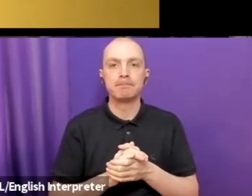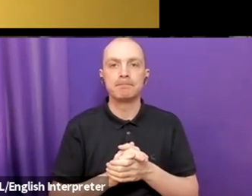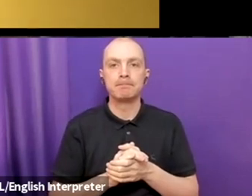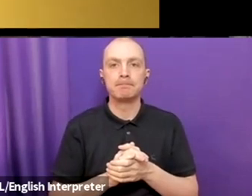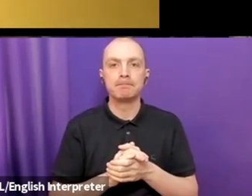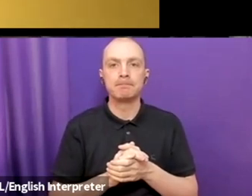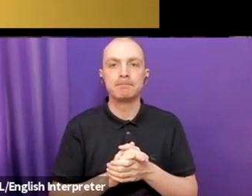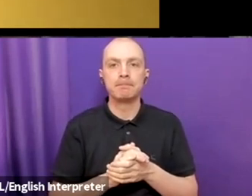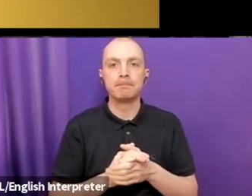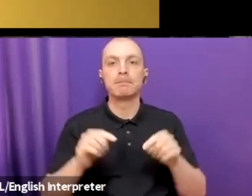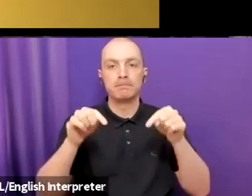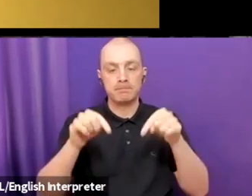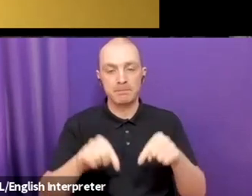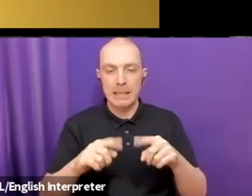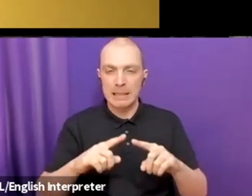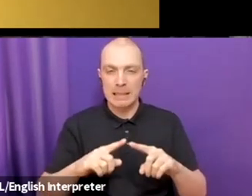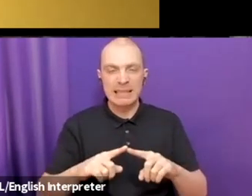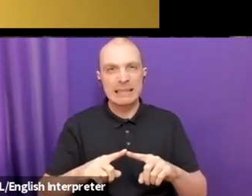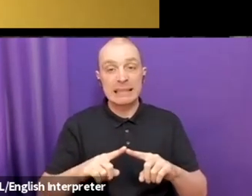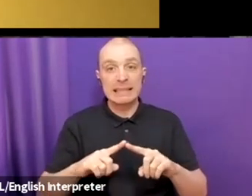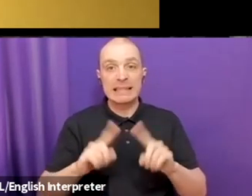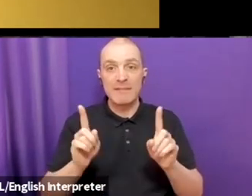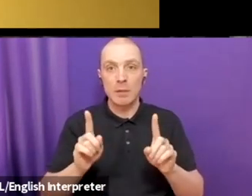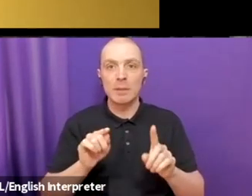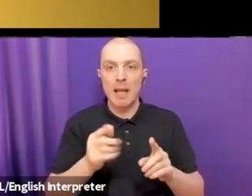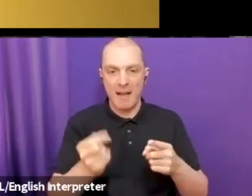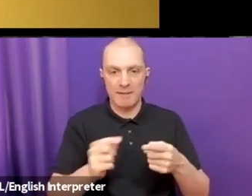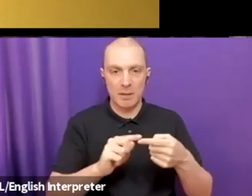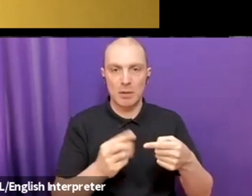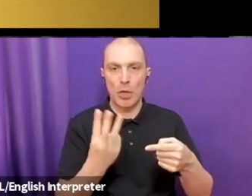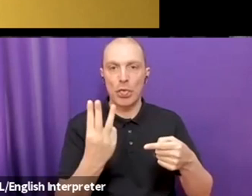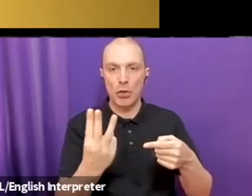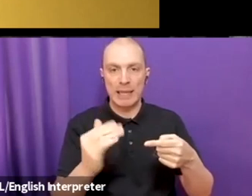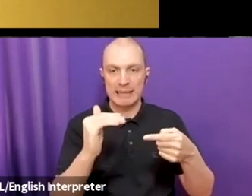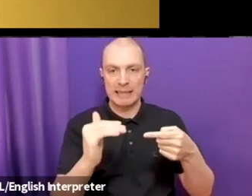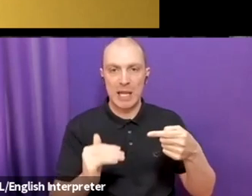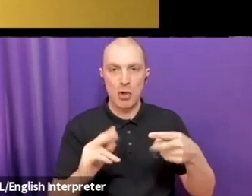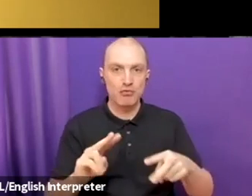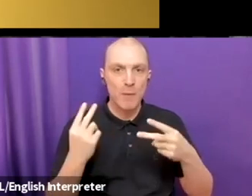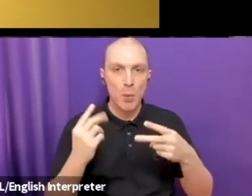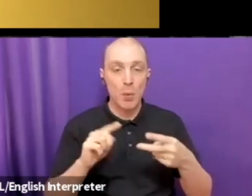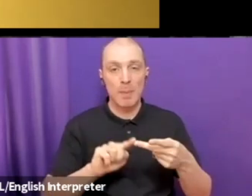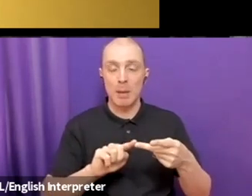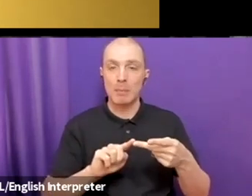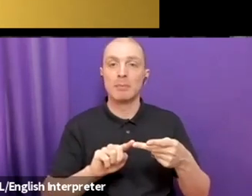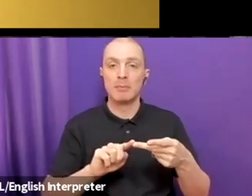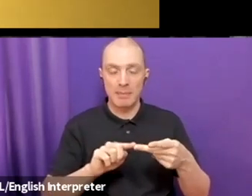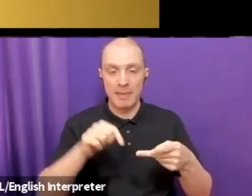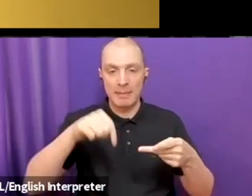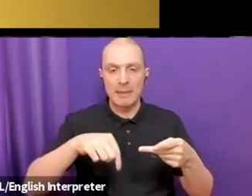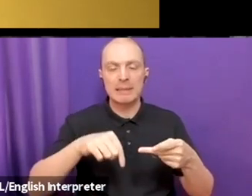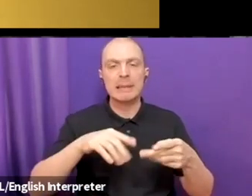process, particularly if we talk about treaty reviews. One is that the UPR is a peer review